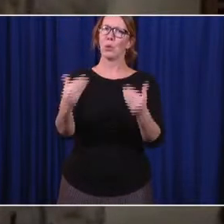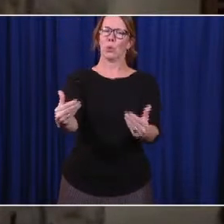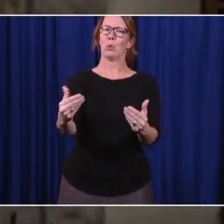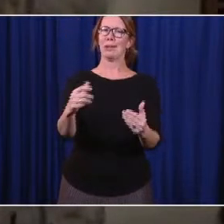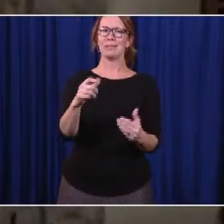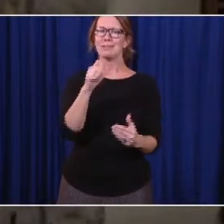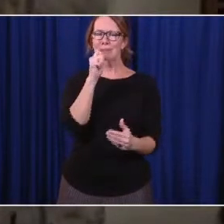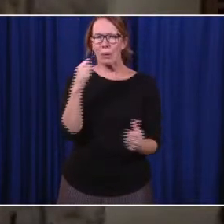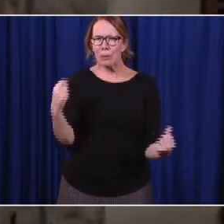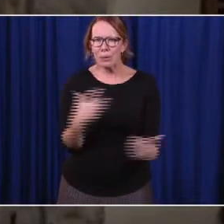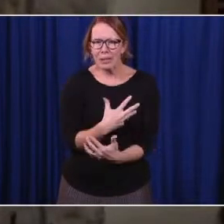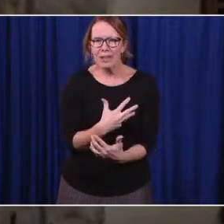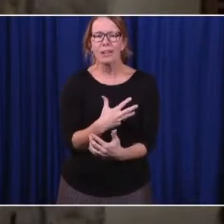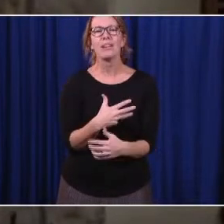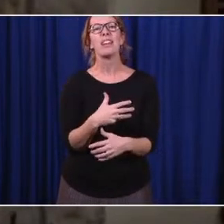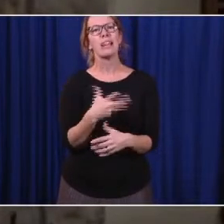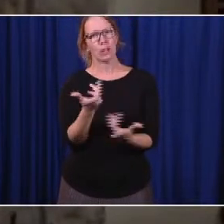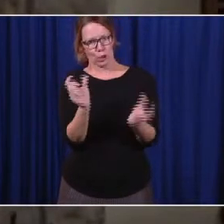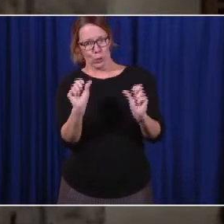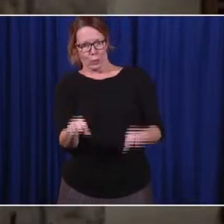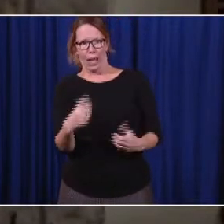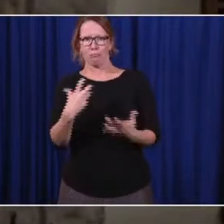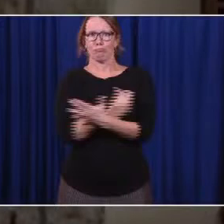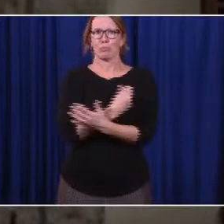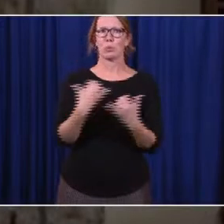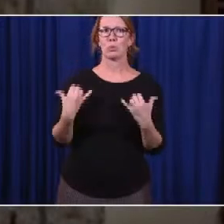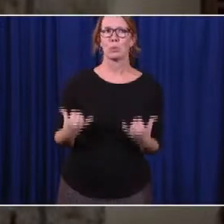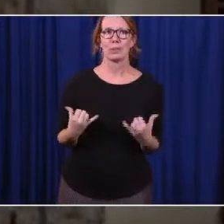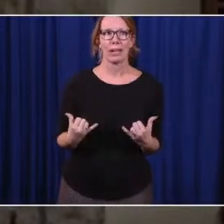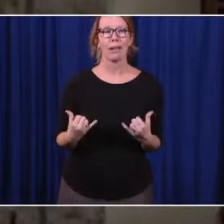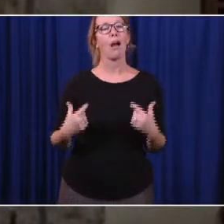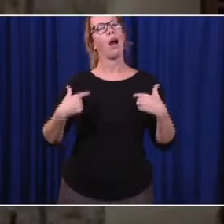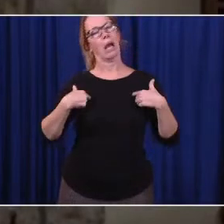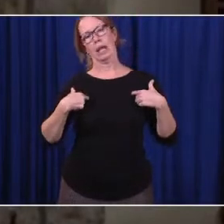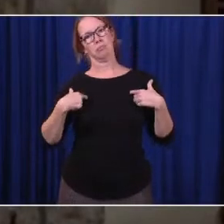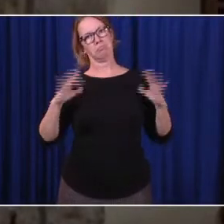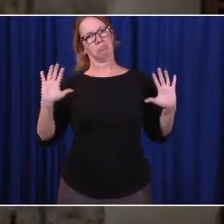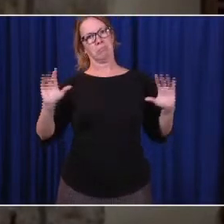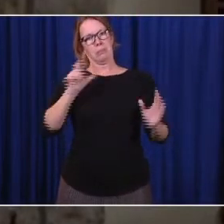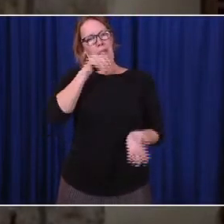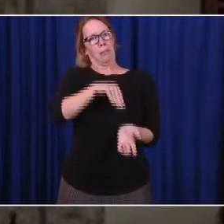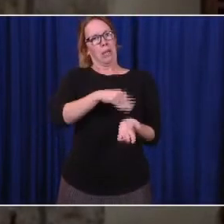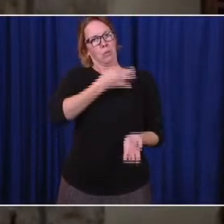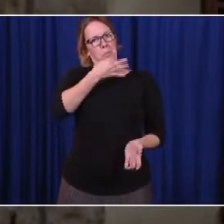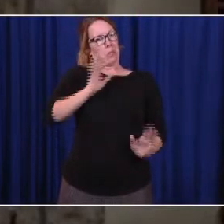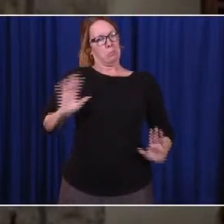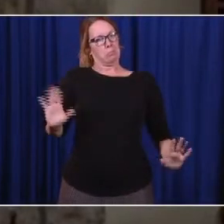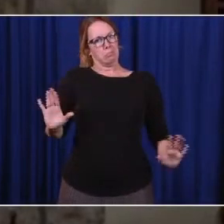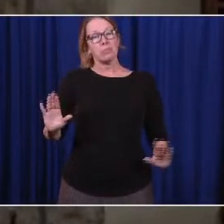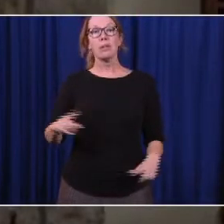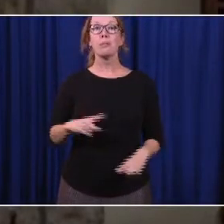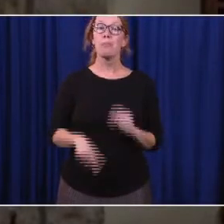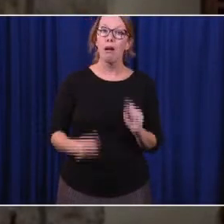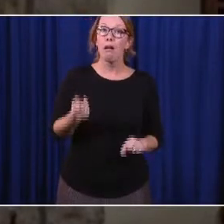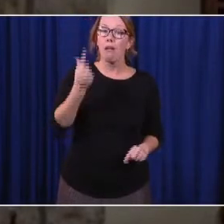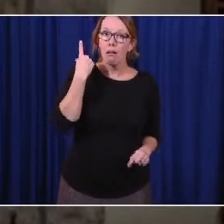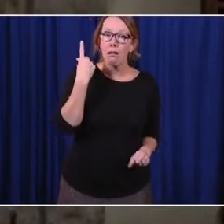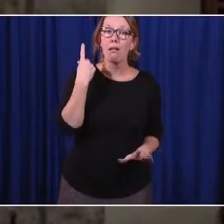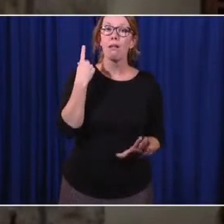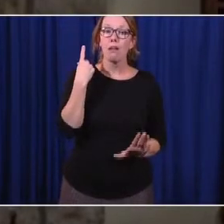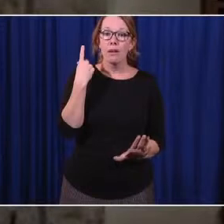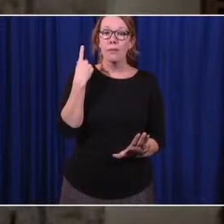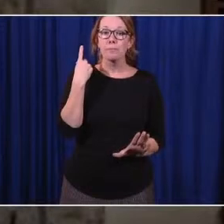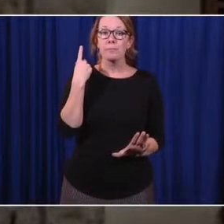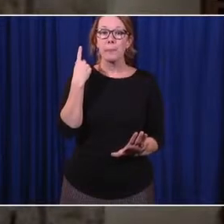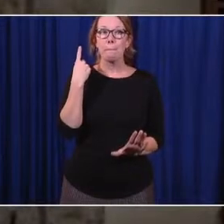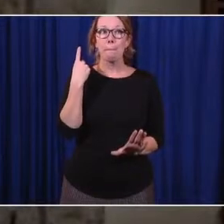that's something that people can do today. Now, I'm not the medical expert. My understanding is that these have